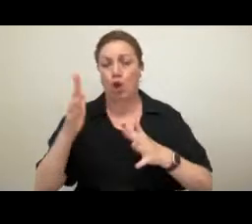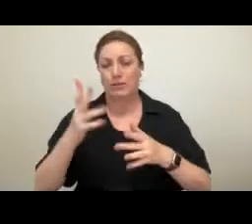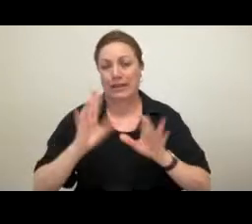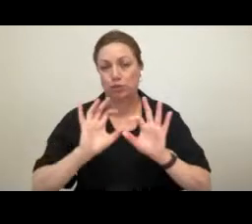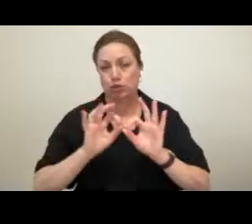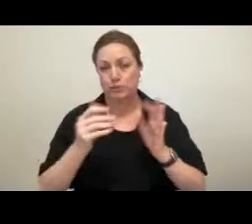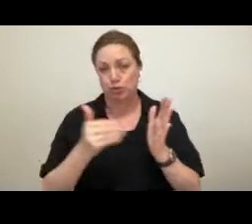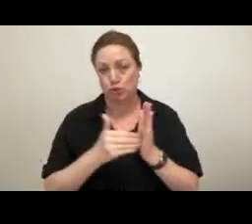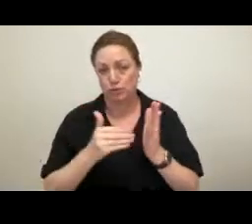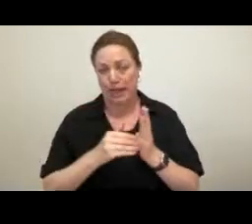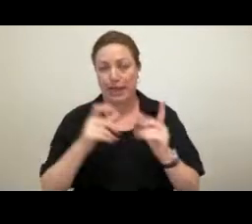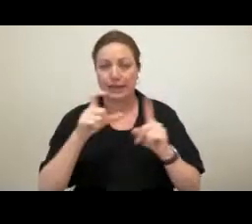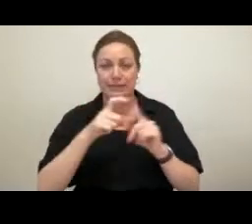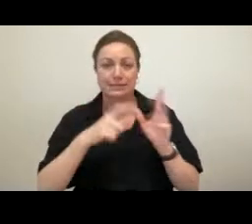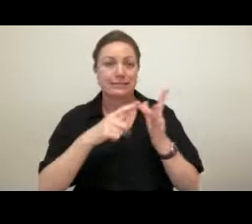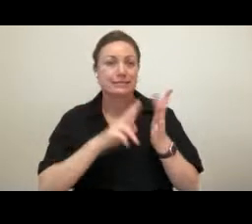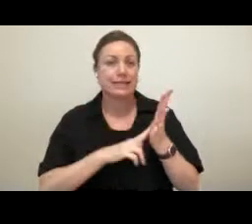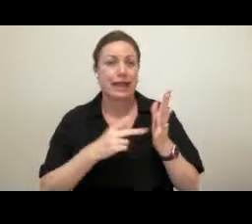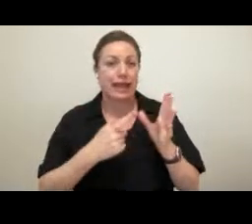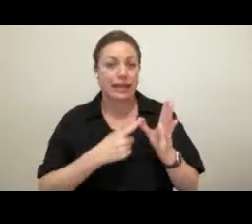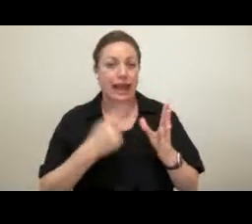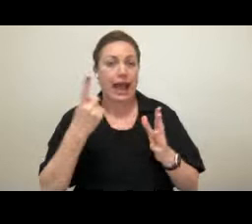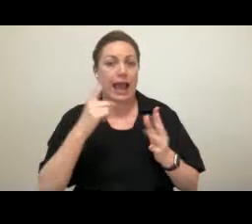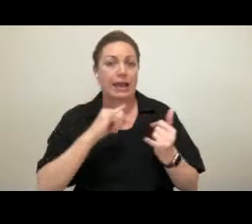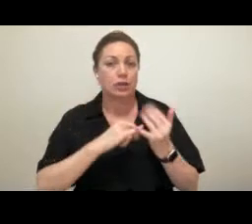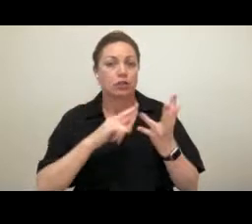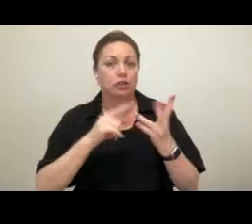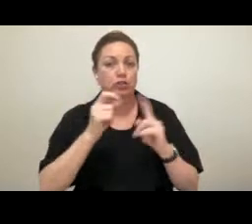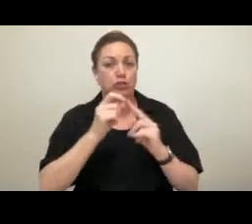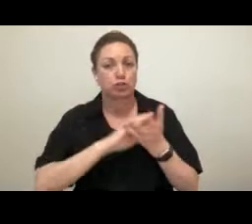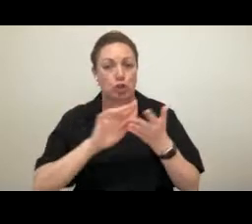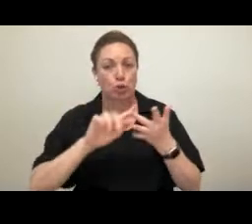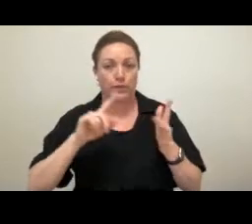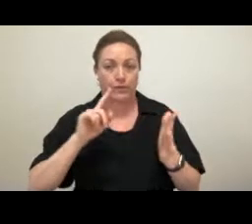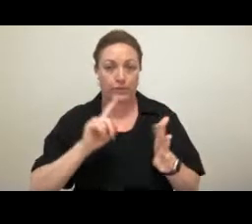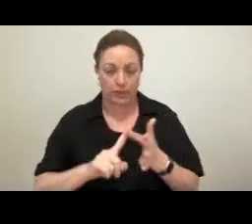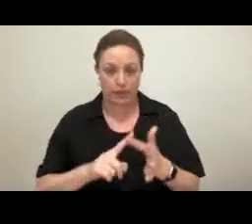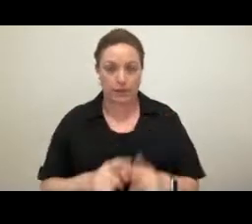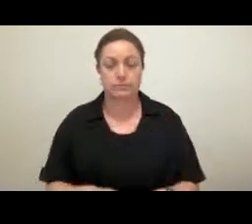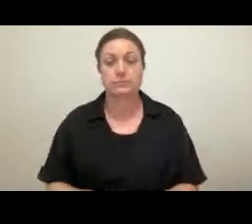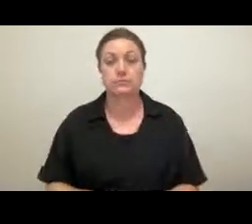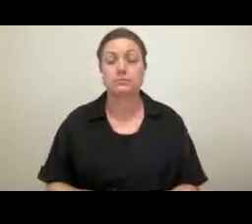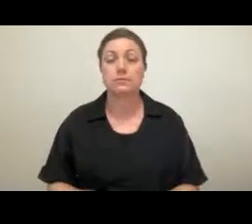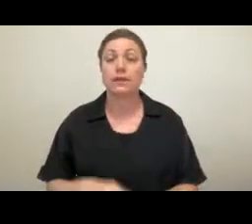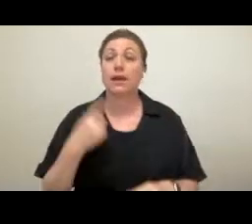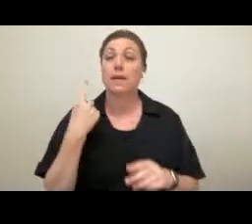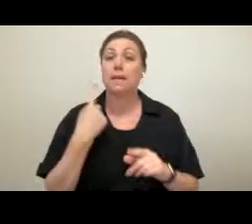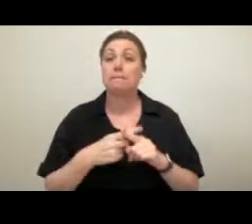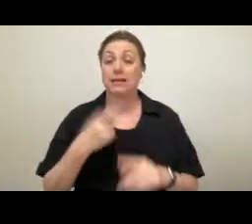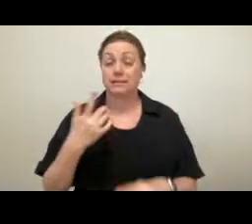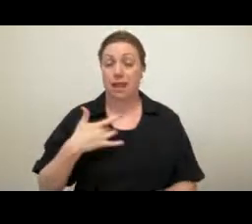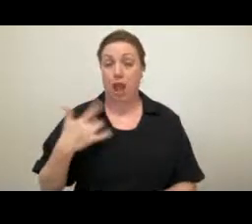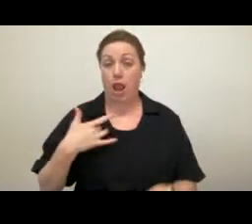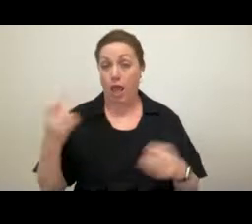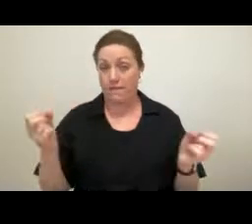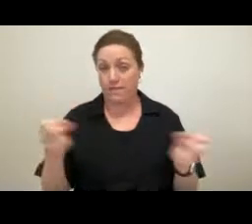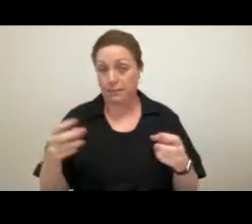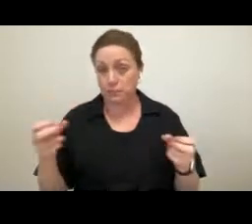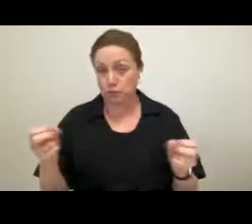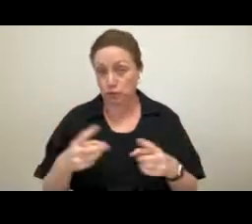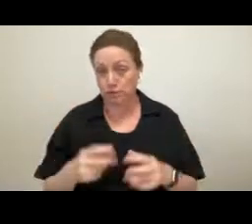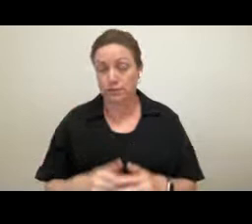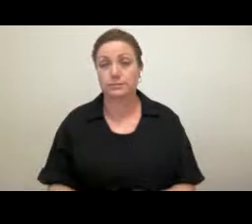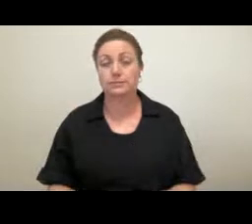the Auslan interpreting on screen. We also have live captioning, which is being provided by Eddie and